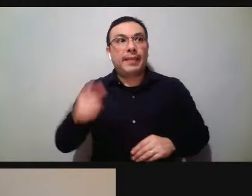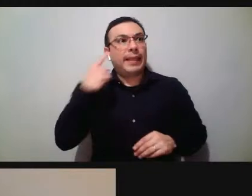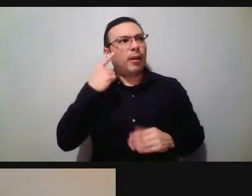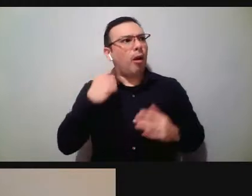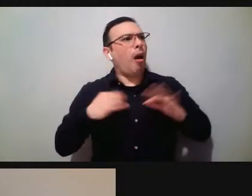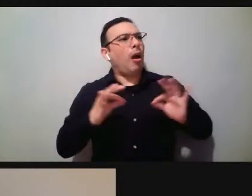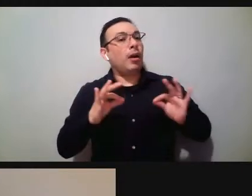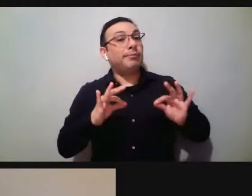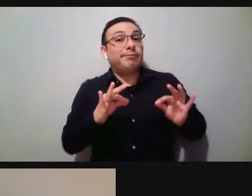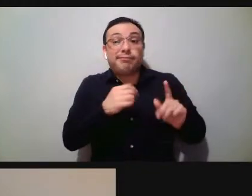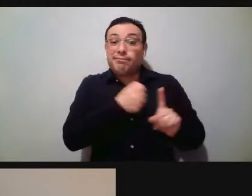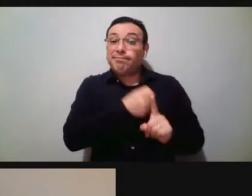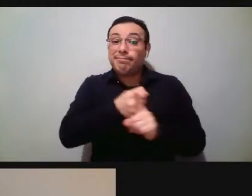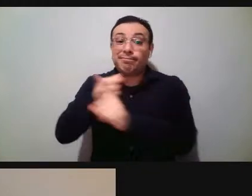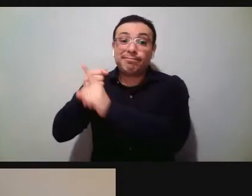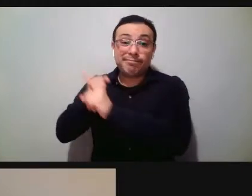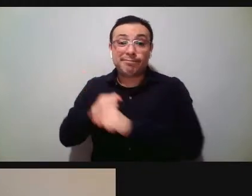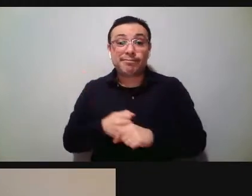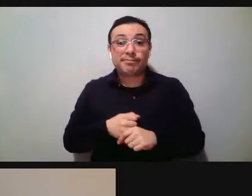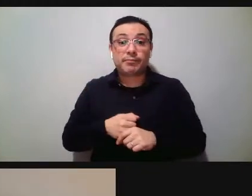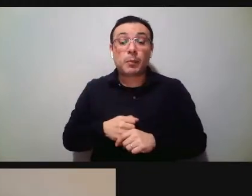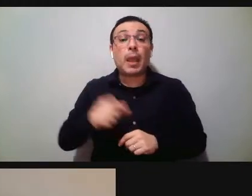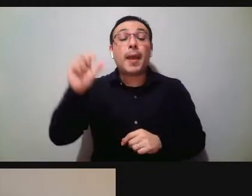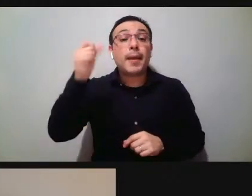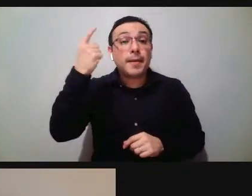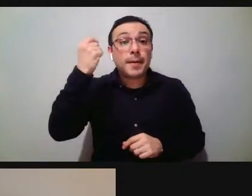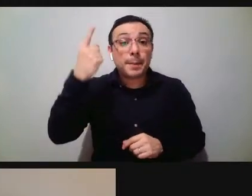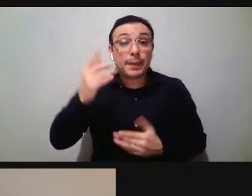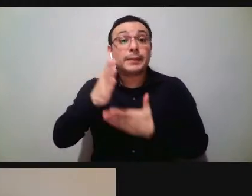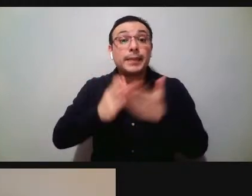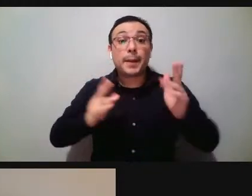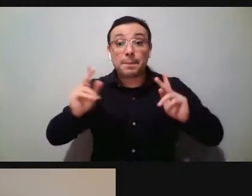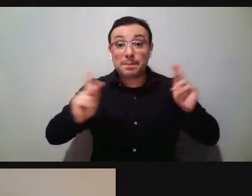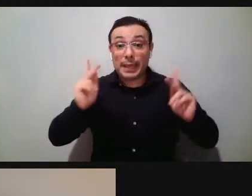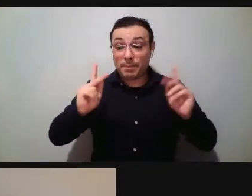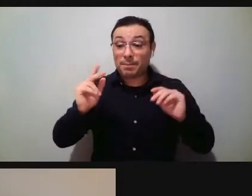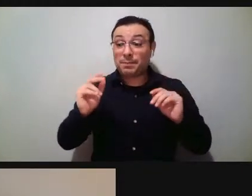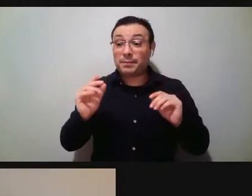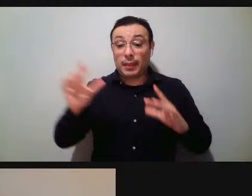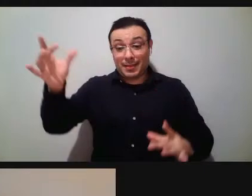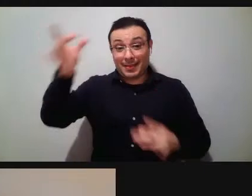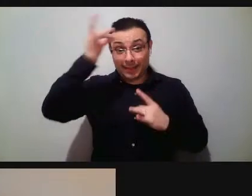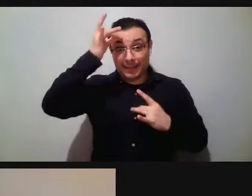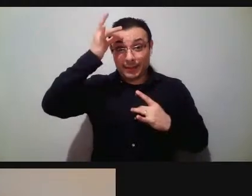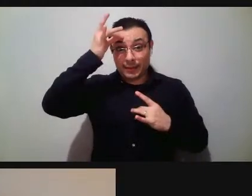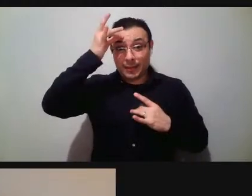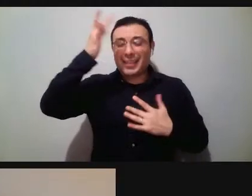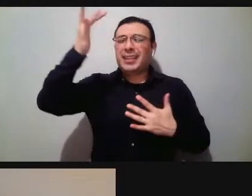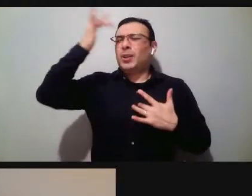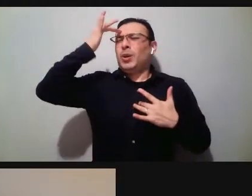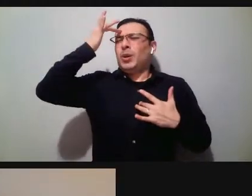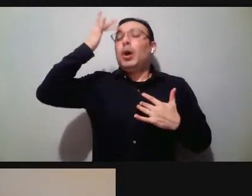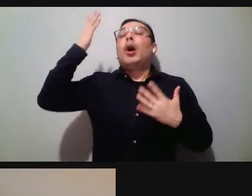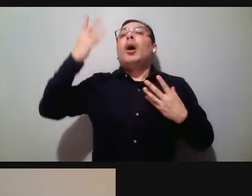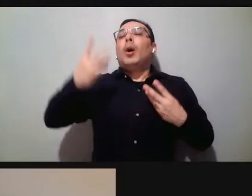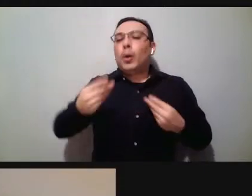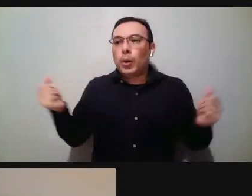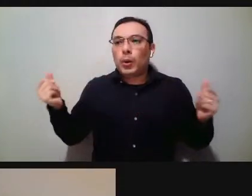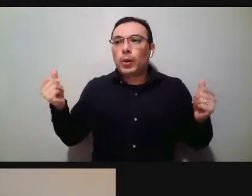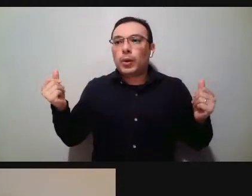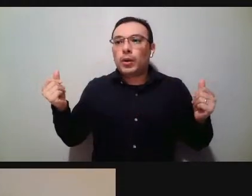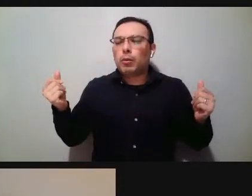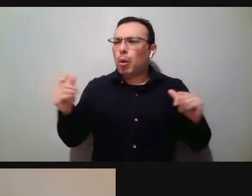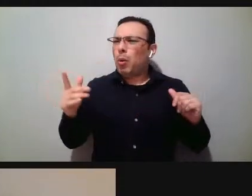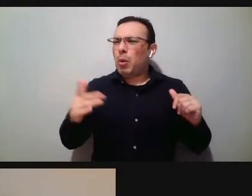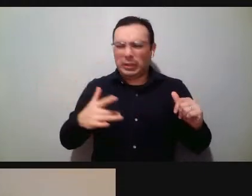are also people who have long haul symptoms from COVID-19. So it's the acute illness. But then there's also some people that are having